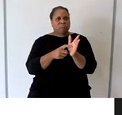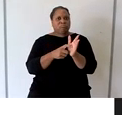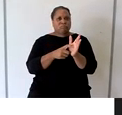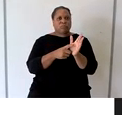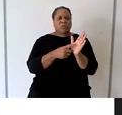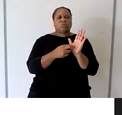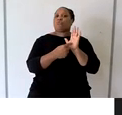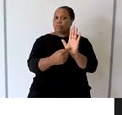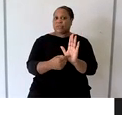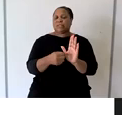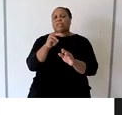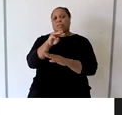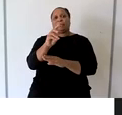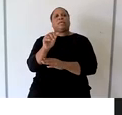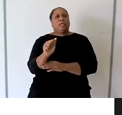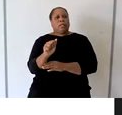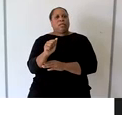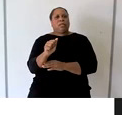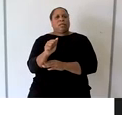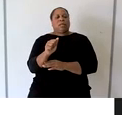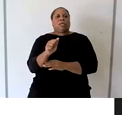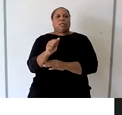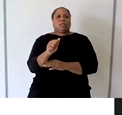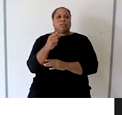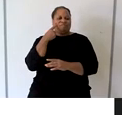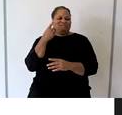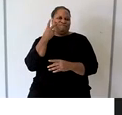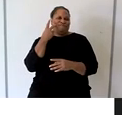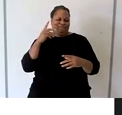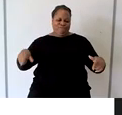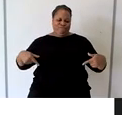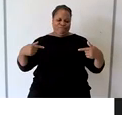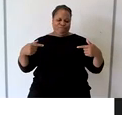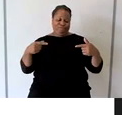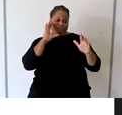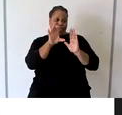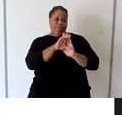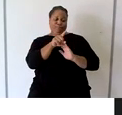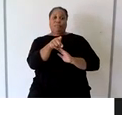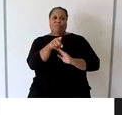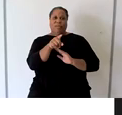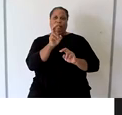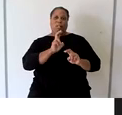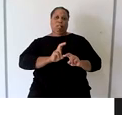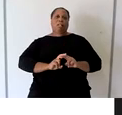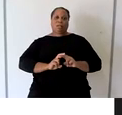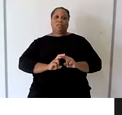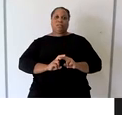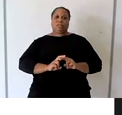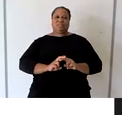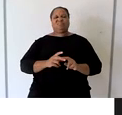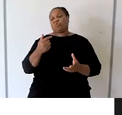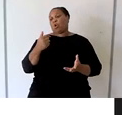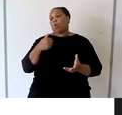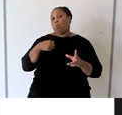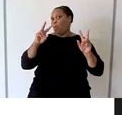the times when there is a person in a wheelchair on the screen, they are sitting in what I